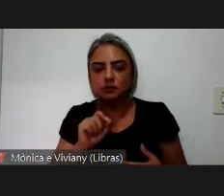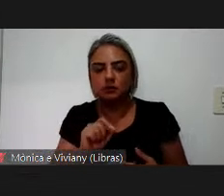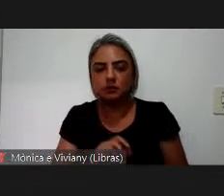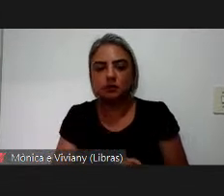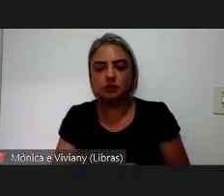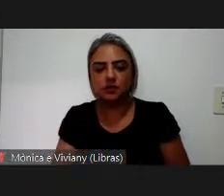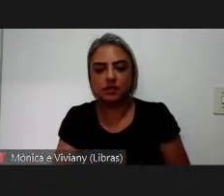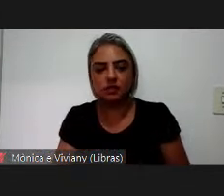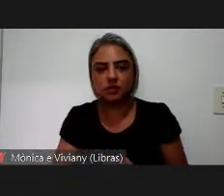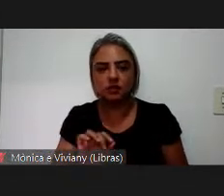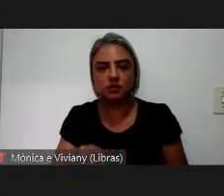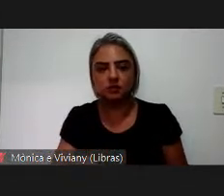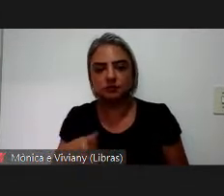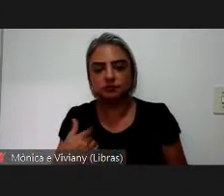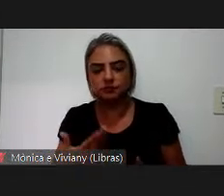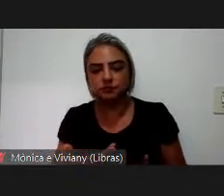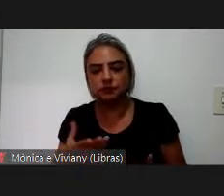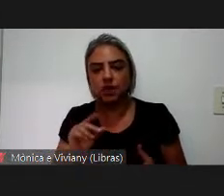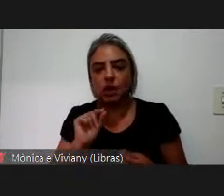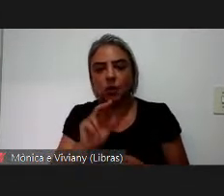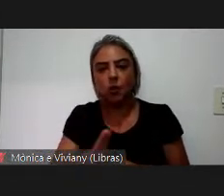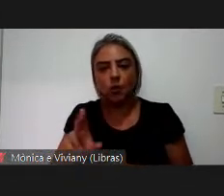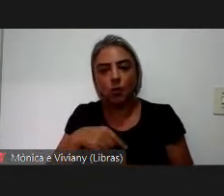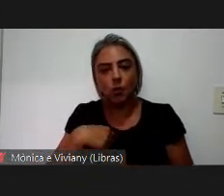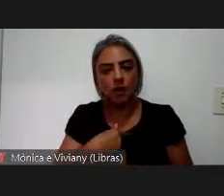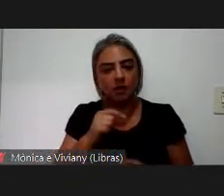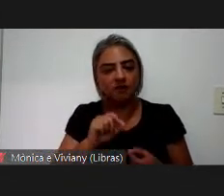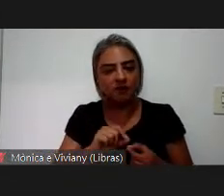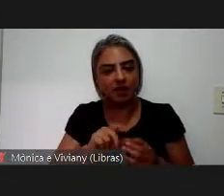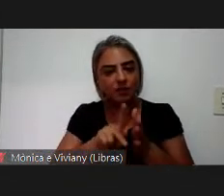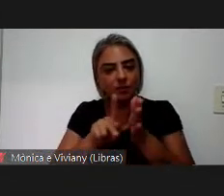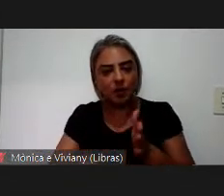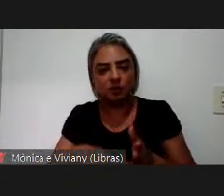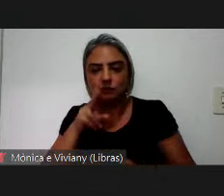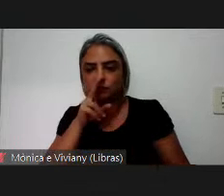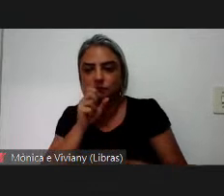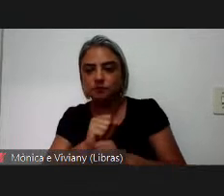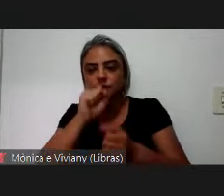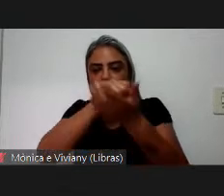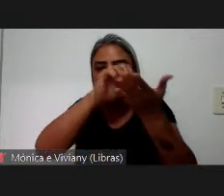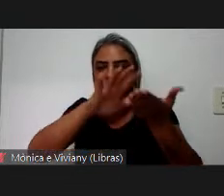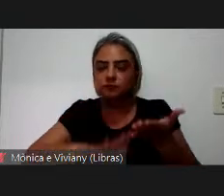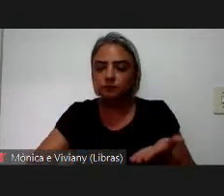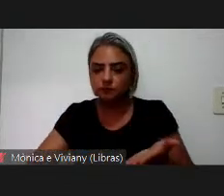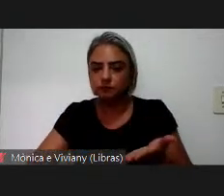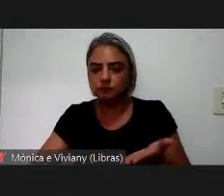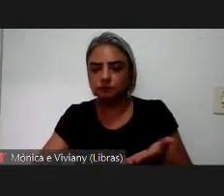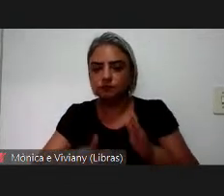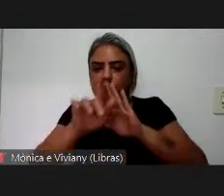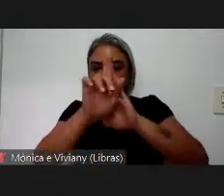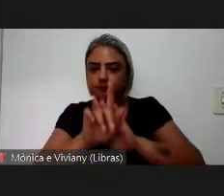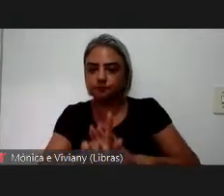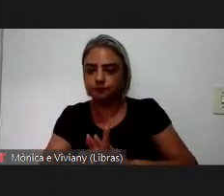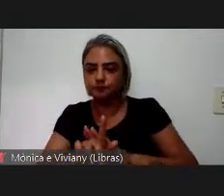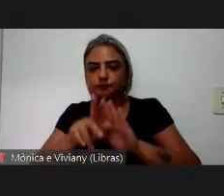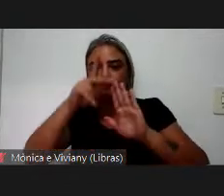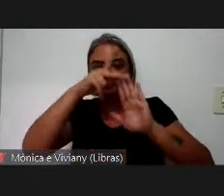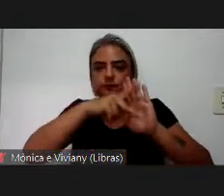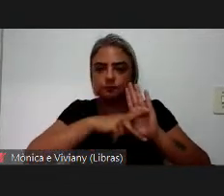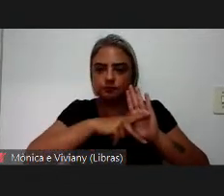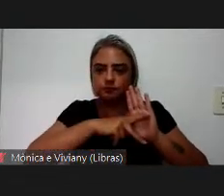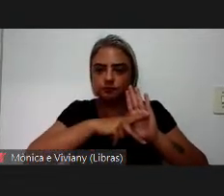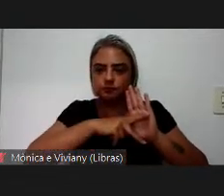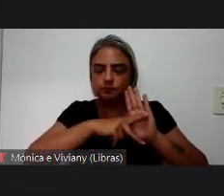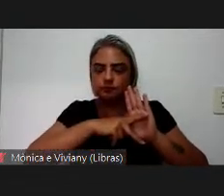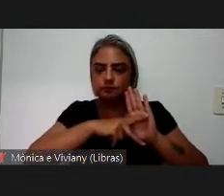the elaboration of the material is very rich, but most important is how we use that. So how